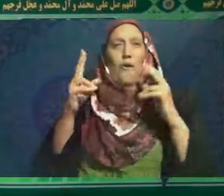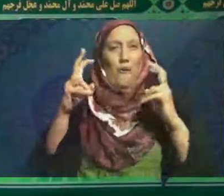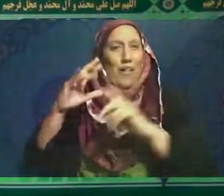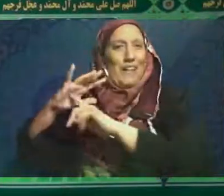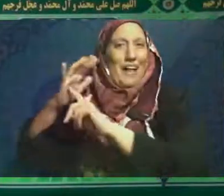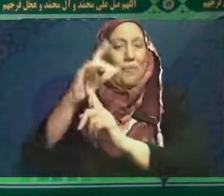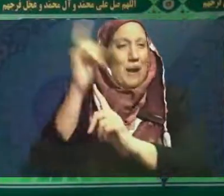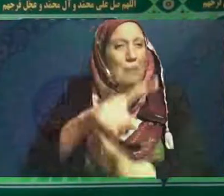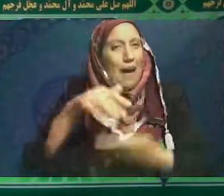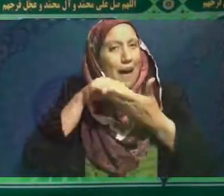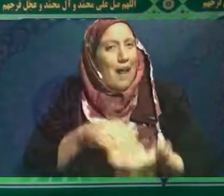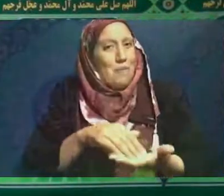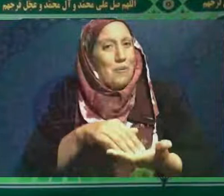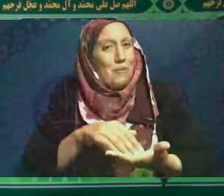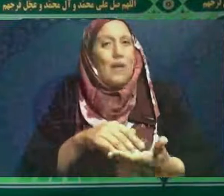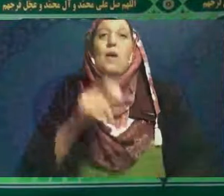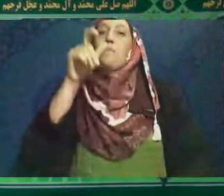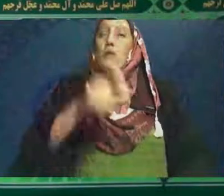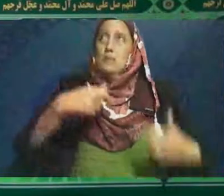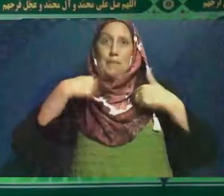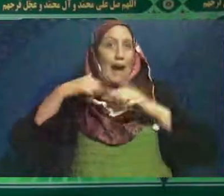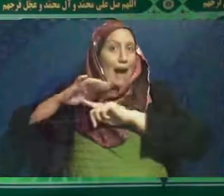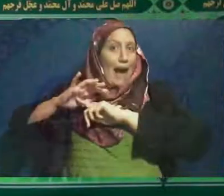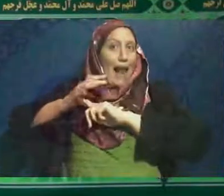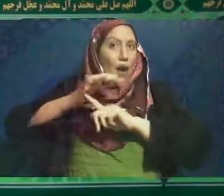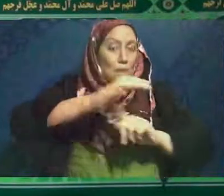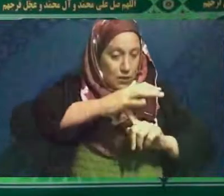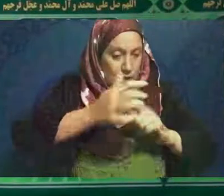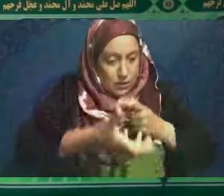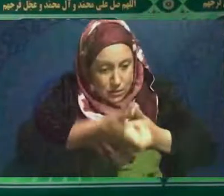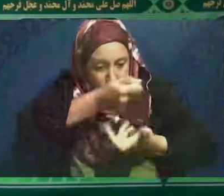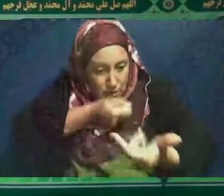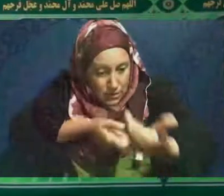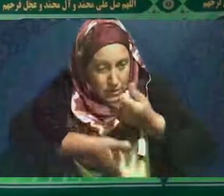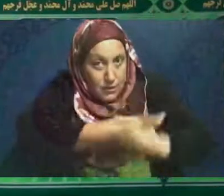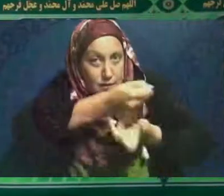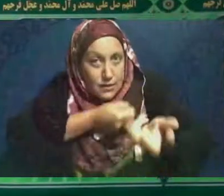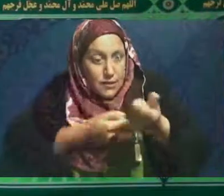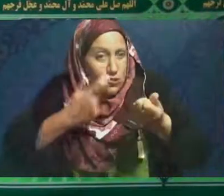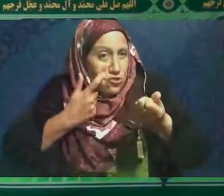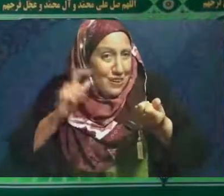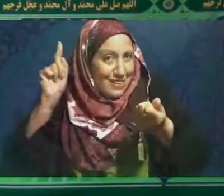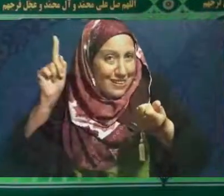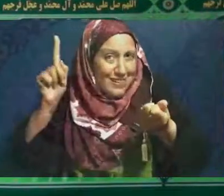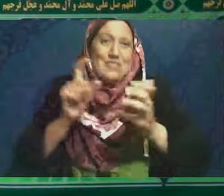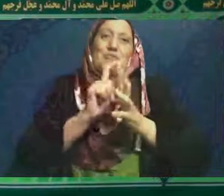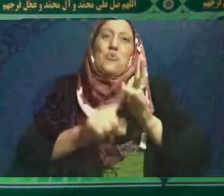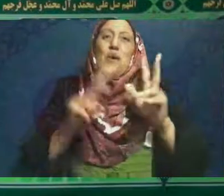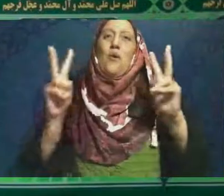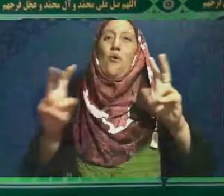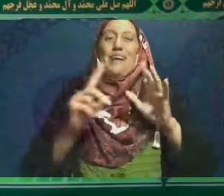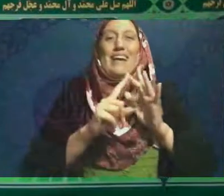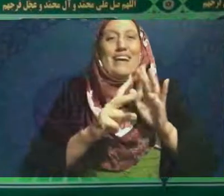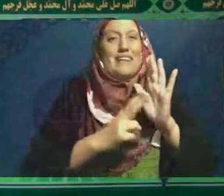are trying to pull him out, those people are intercessors, and the action from their end is called